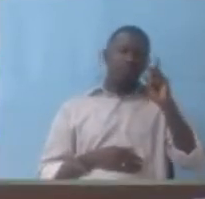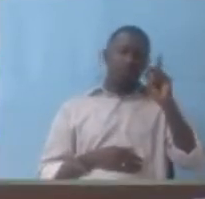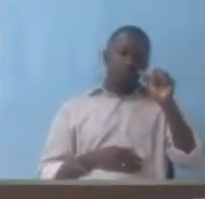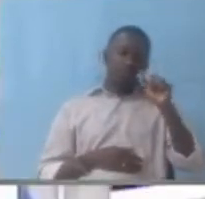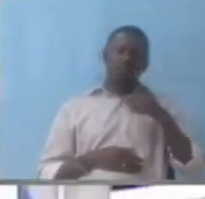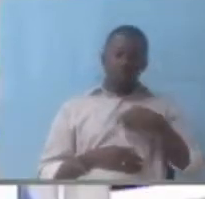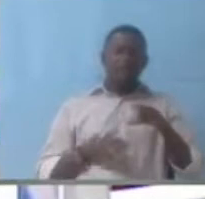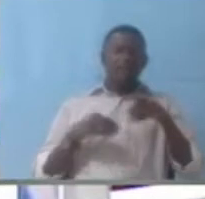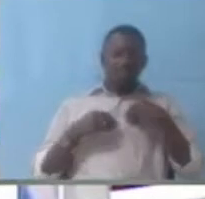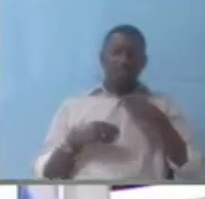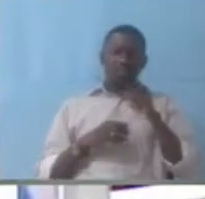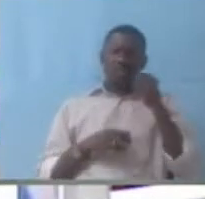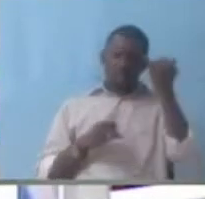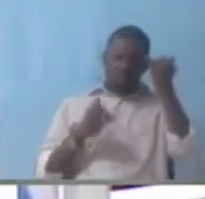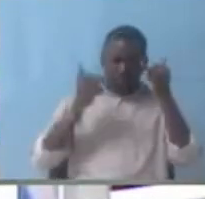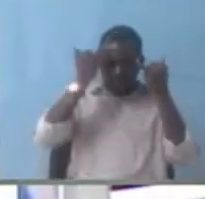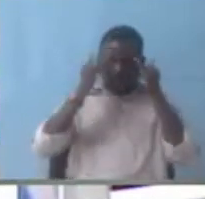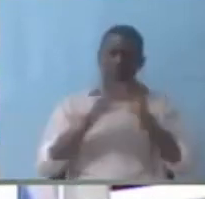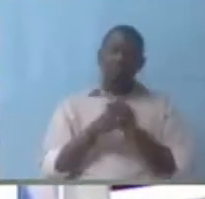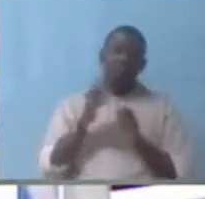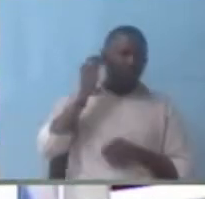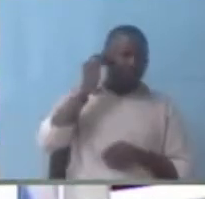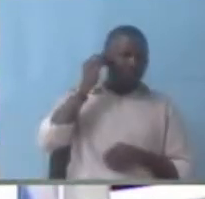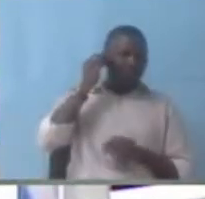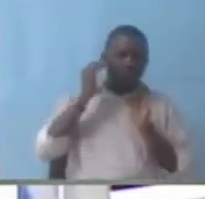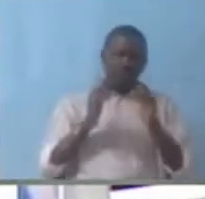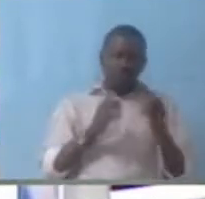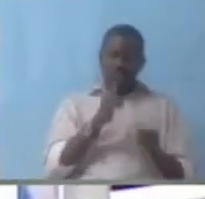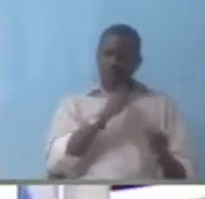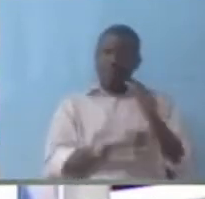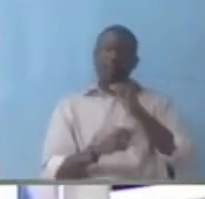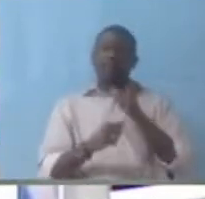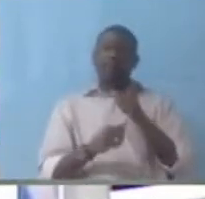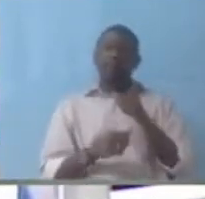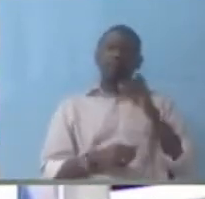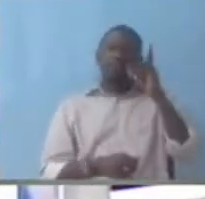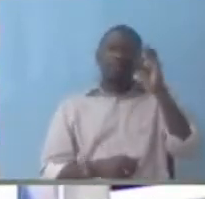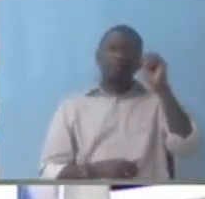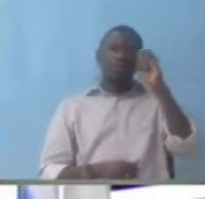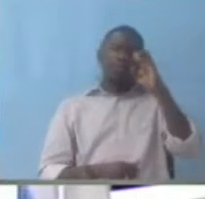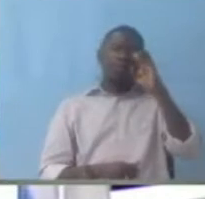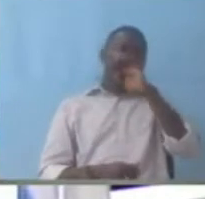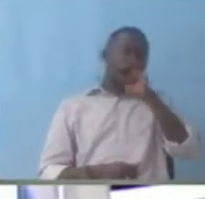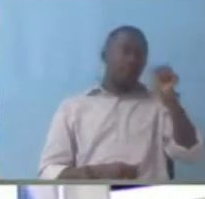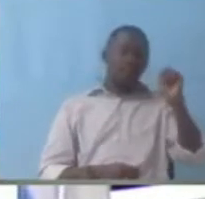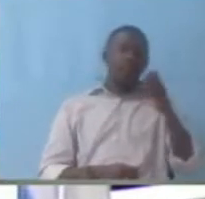But let's just have a look, perhaps, at decree number one. But sila ngamuru decree number one, noem decree following it.